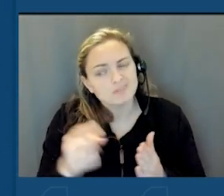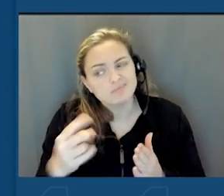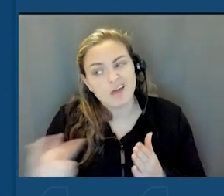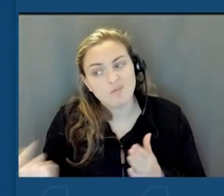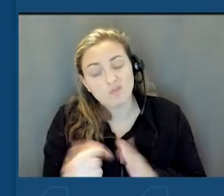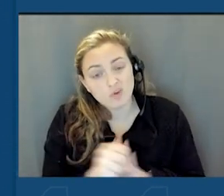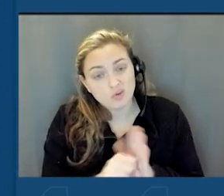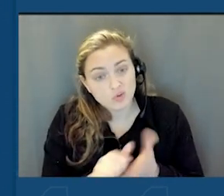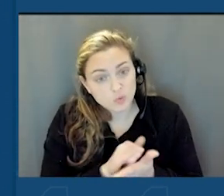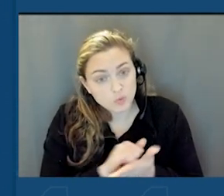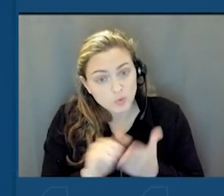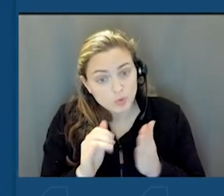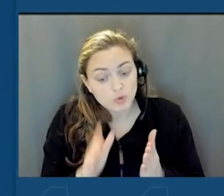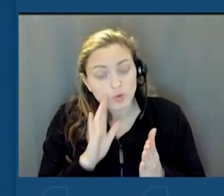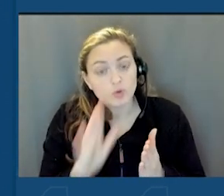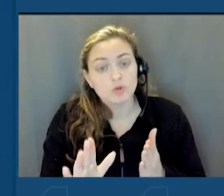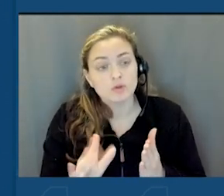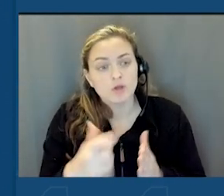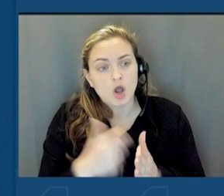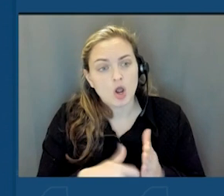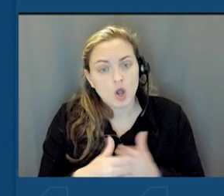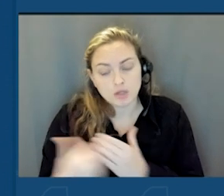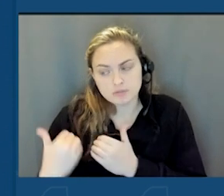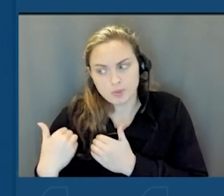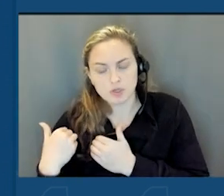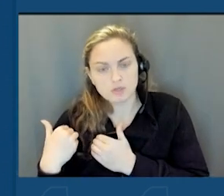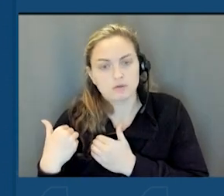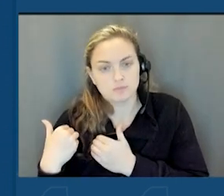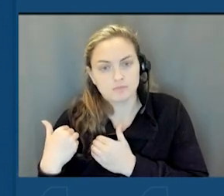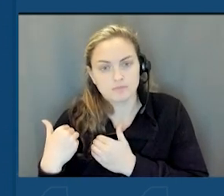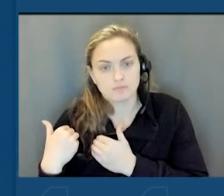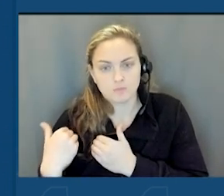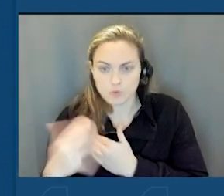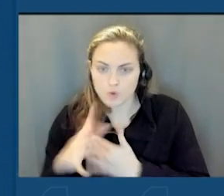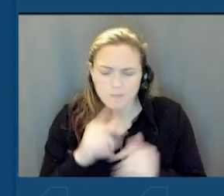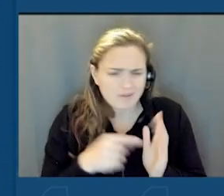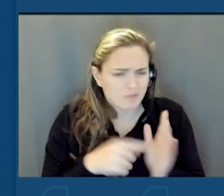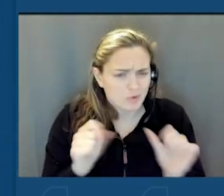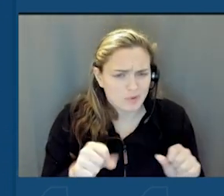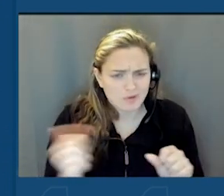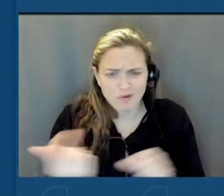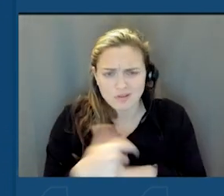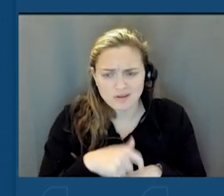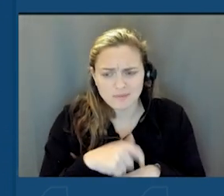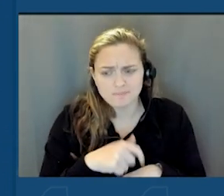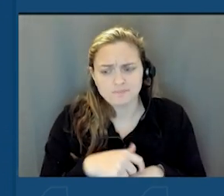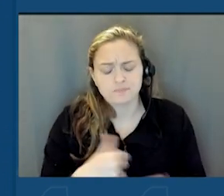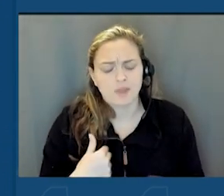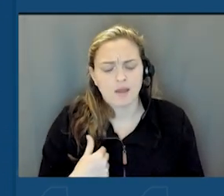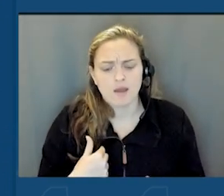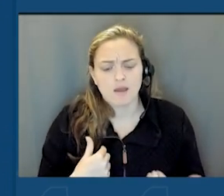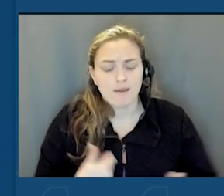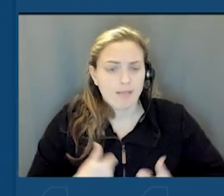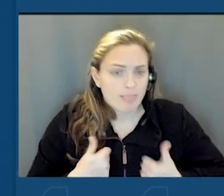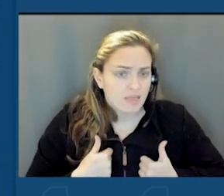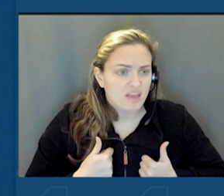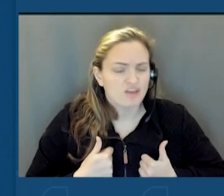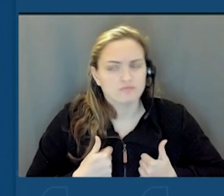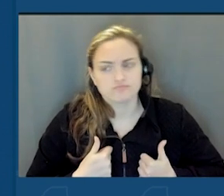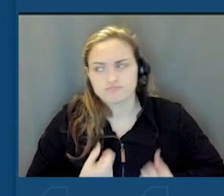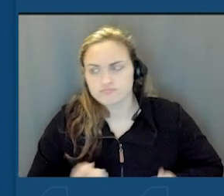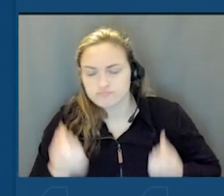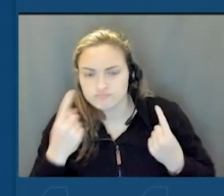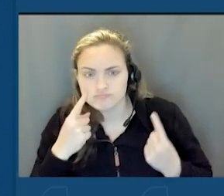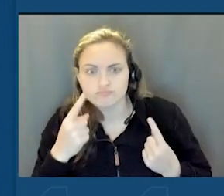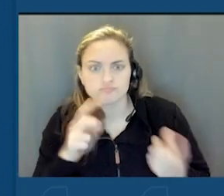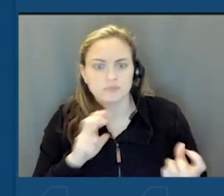are what they call cost burdened. And we talk about affordability all the time. I live and breathe the issue of affordability, whatever